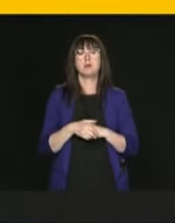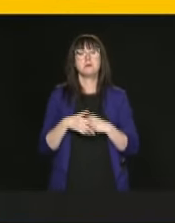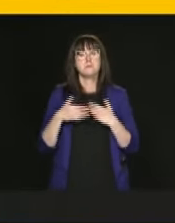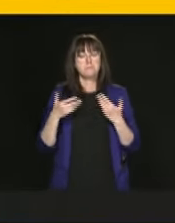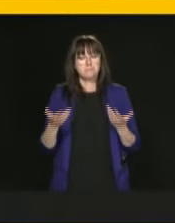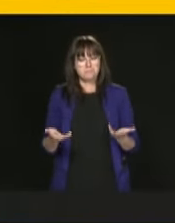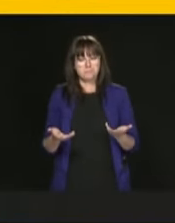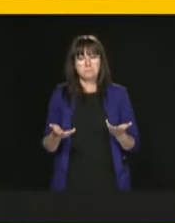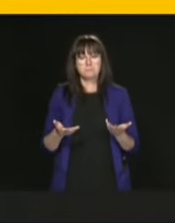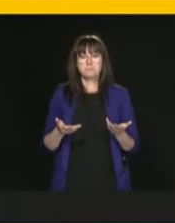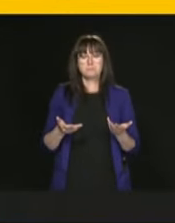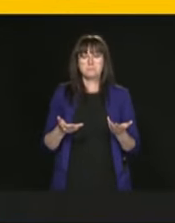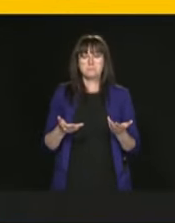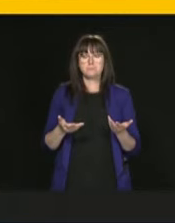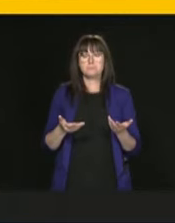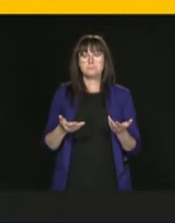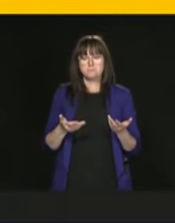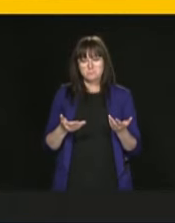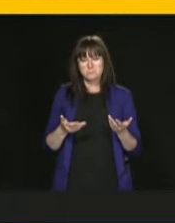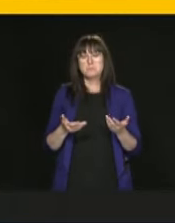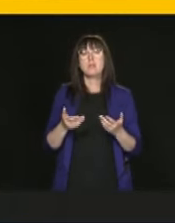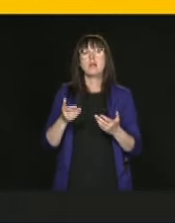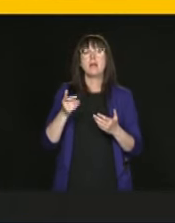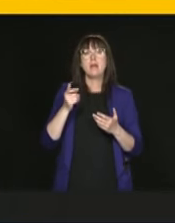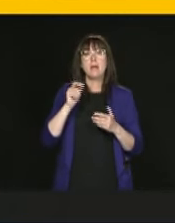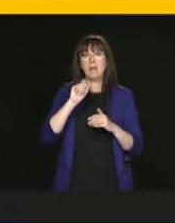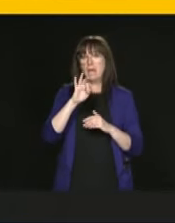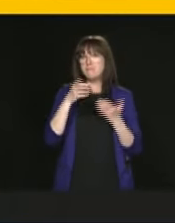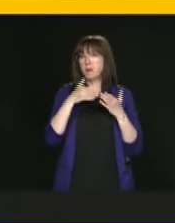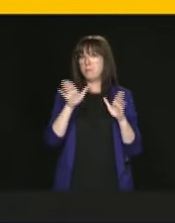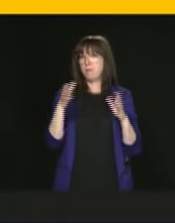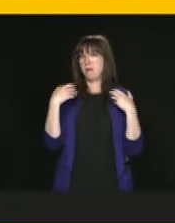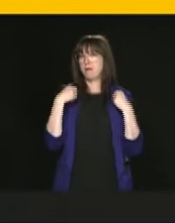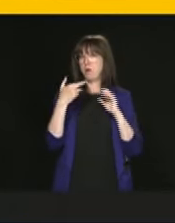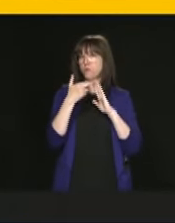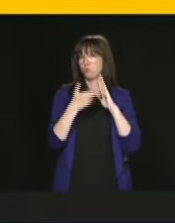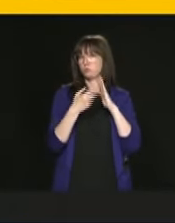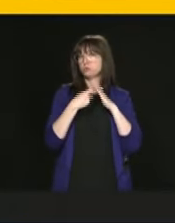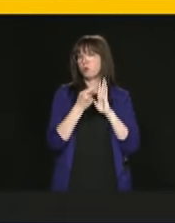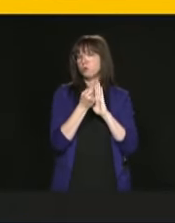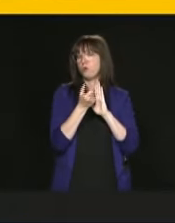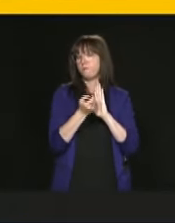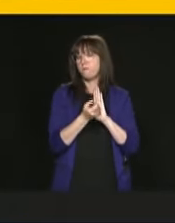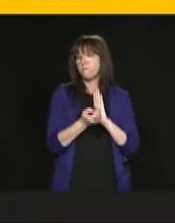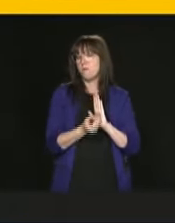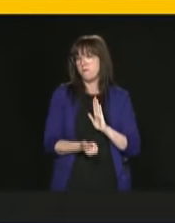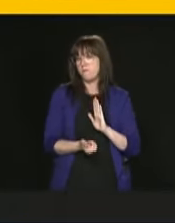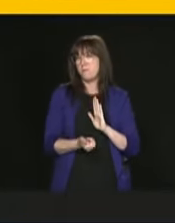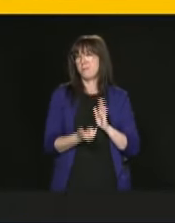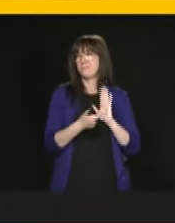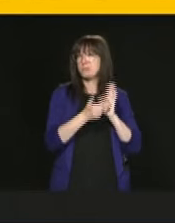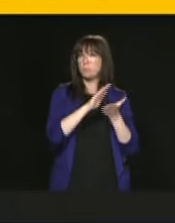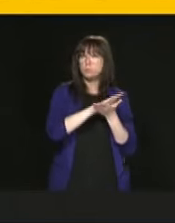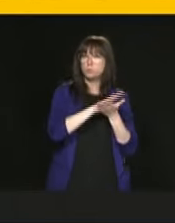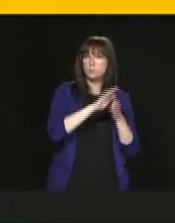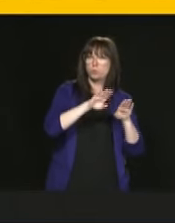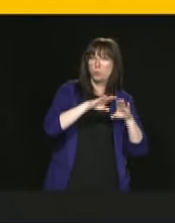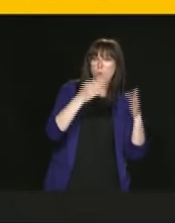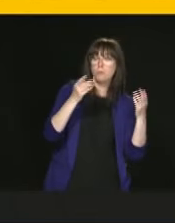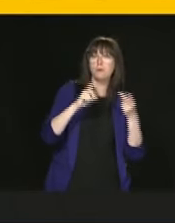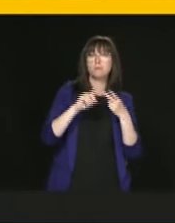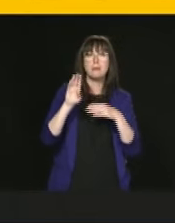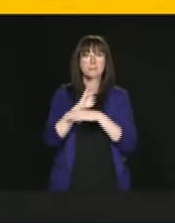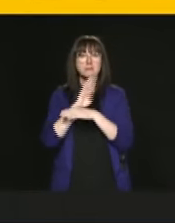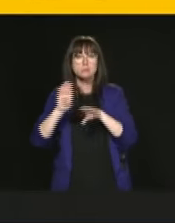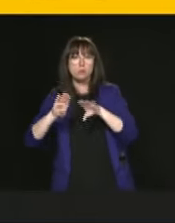slight relaxation of the public health measures are taking place, and maybe there might be opening of schools or businesses, that you have to be ready to be